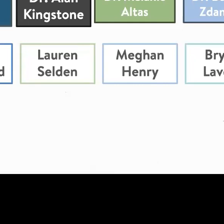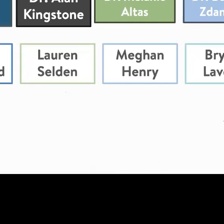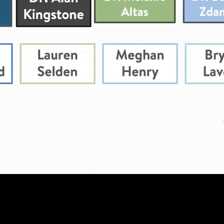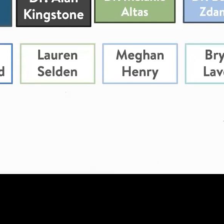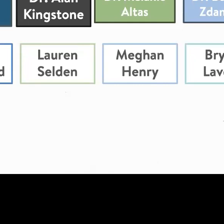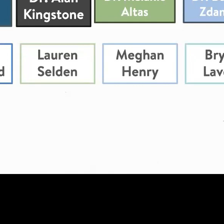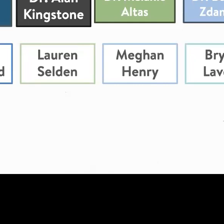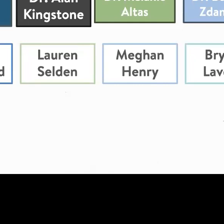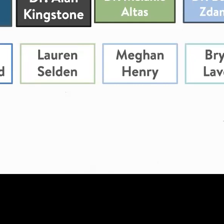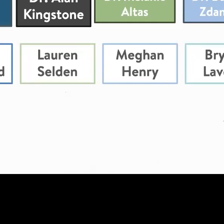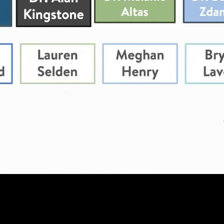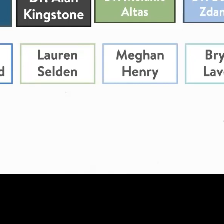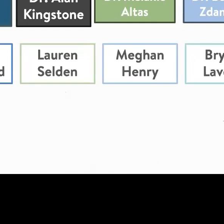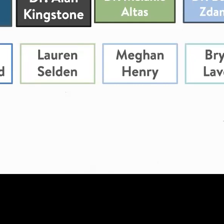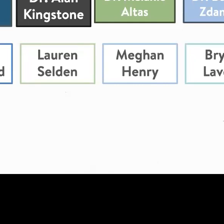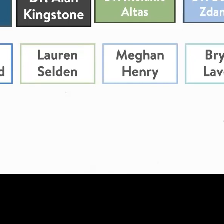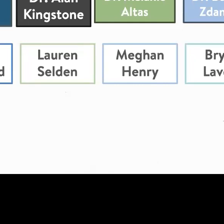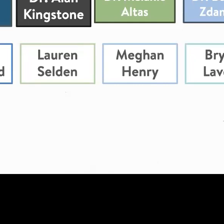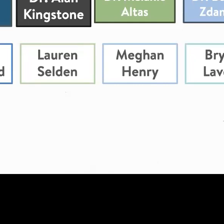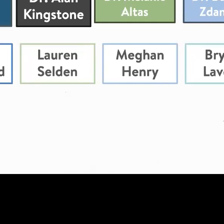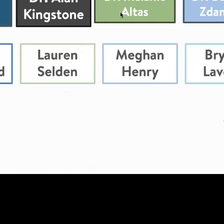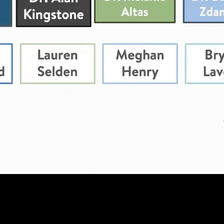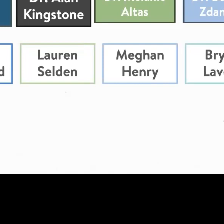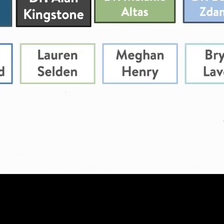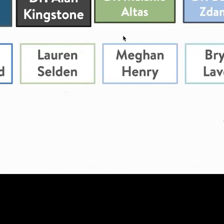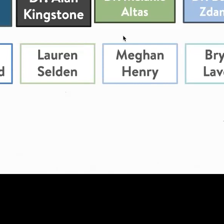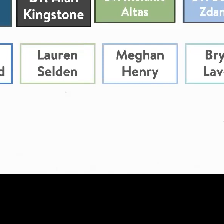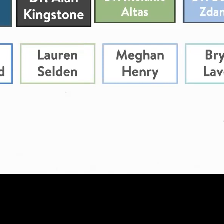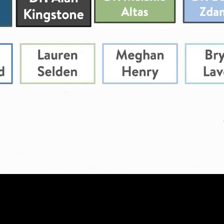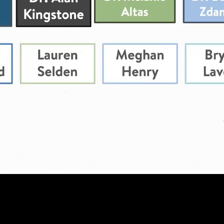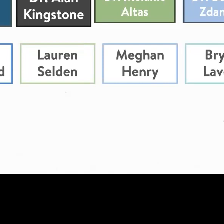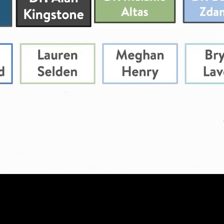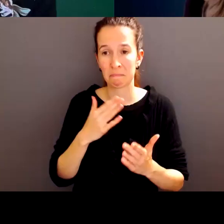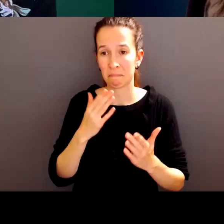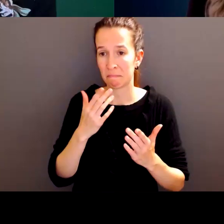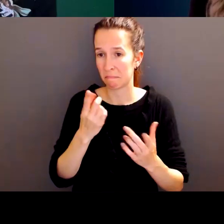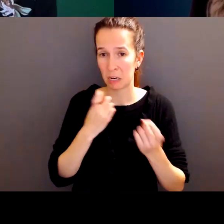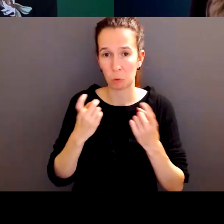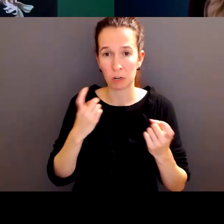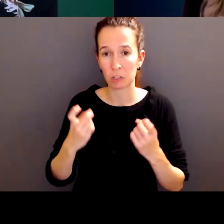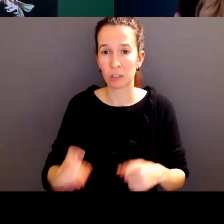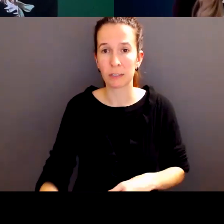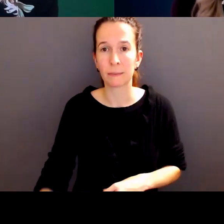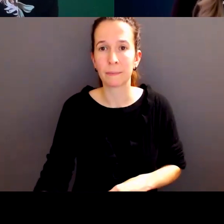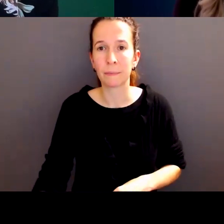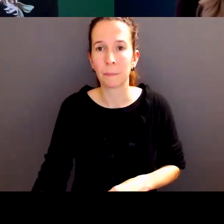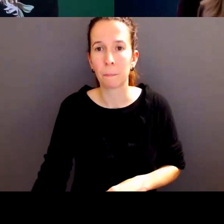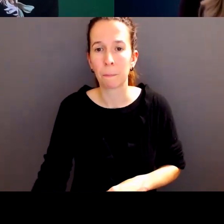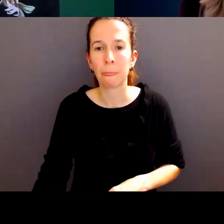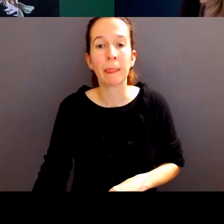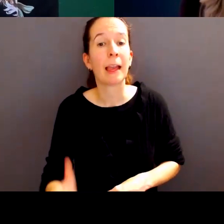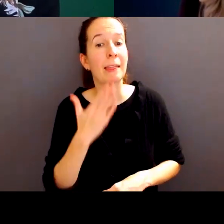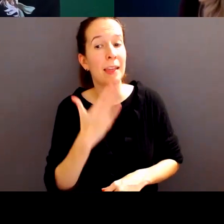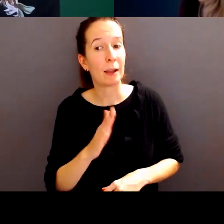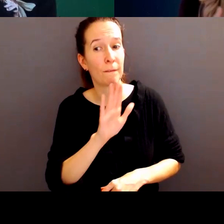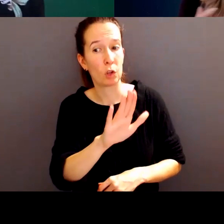Dr. Stadniak. And happy to take any questions now. Thank you so much, Dr. Brotto, for your advocacy in women's health,